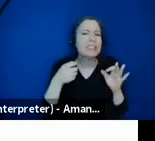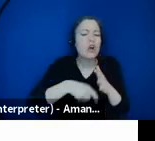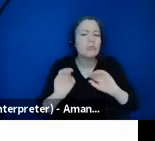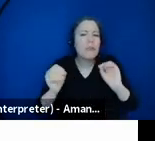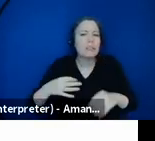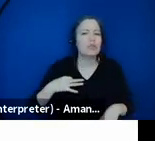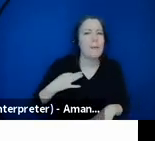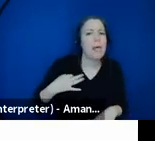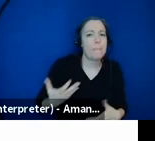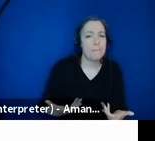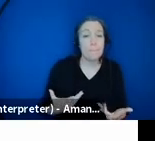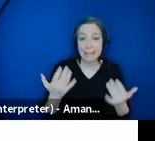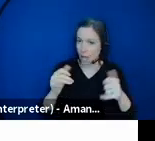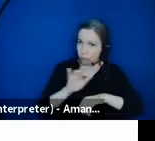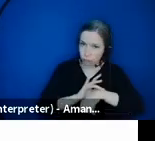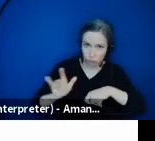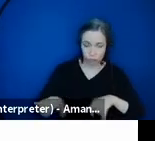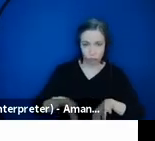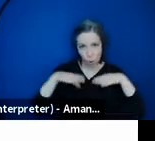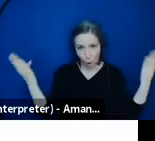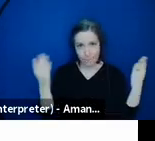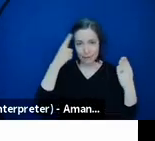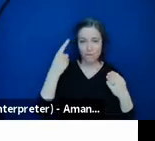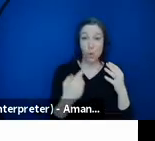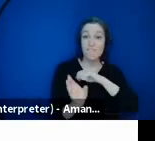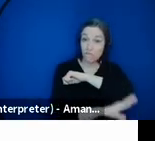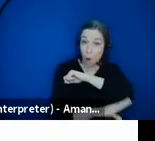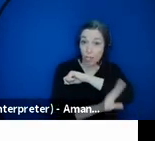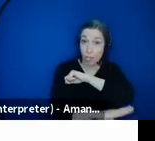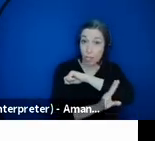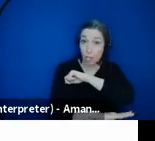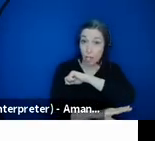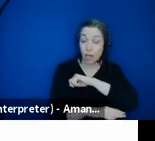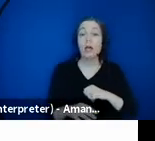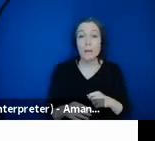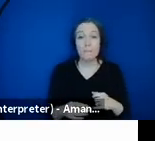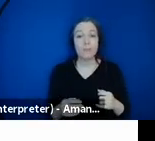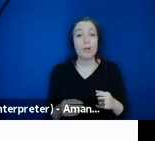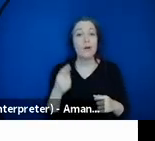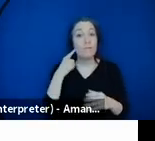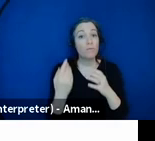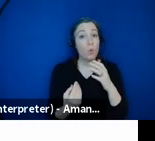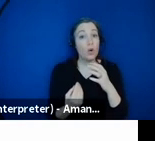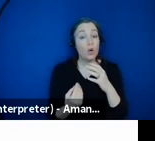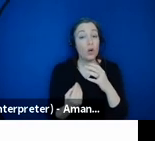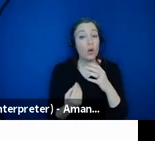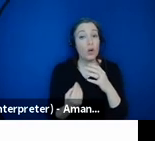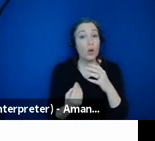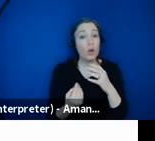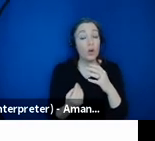for this current fall semester for the spring 2022 semester and also for fall 2022.